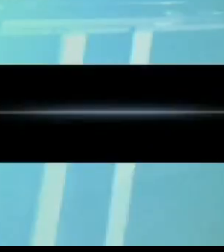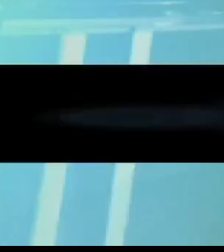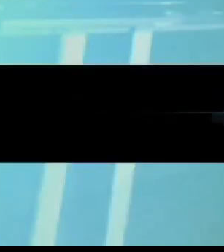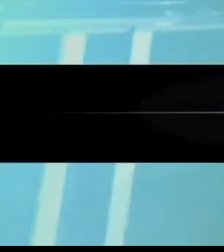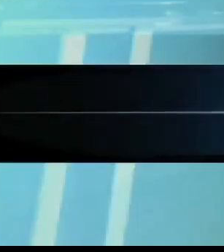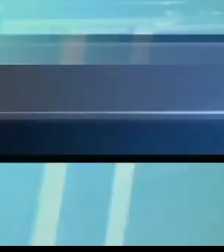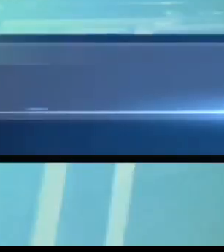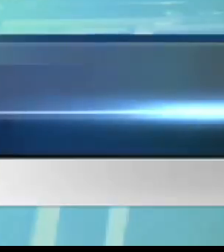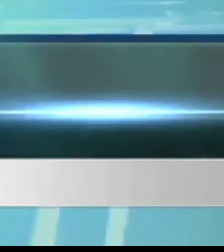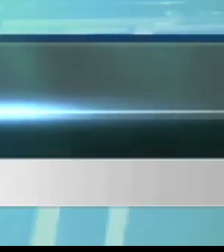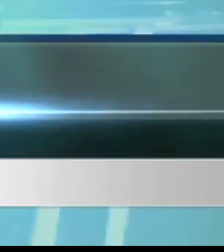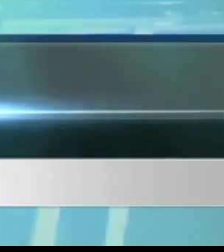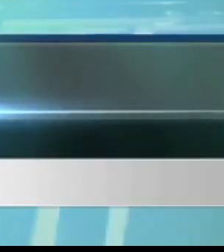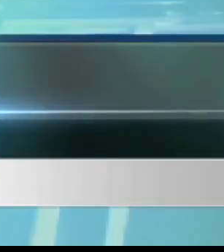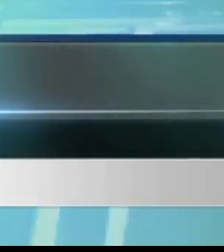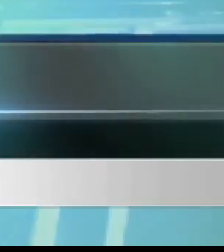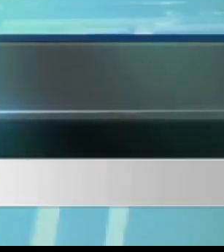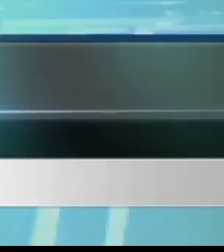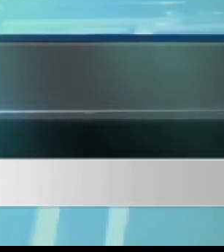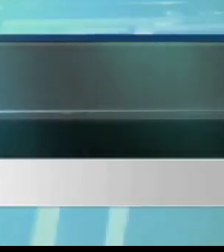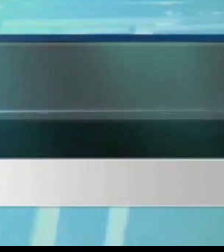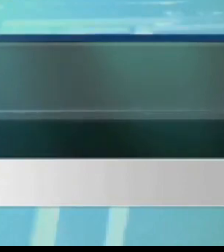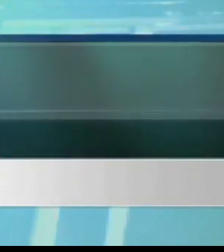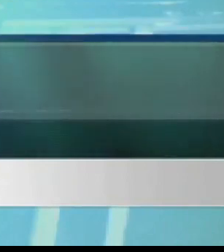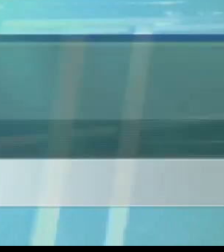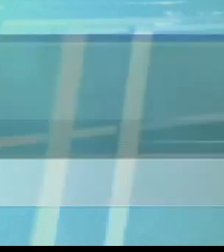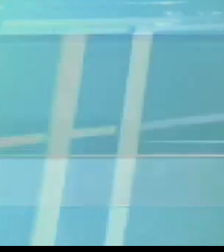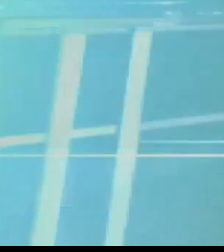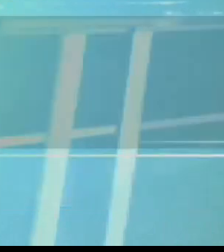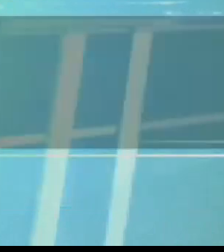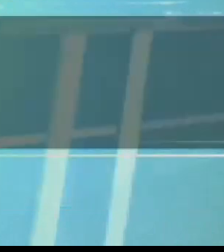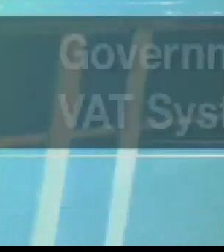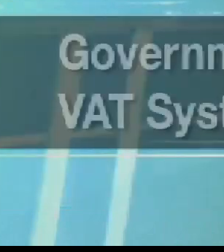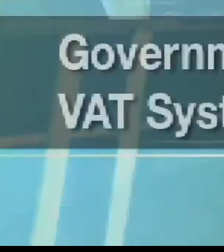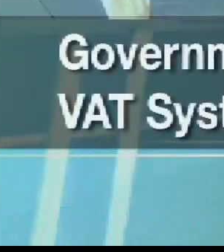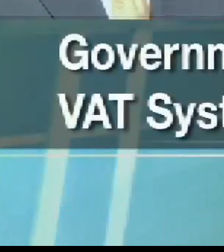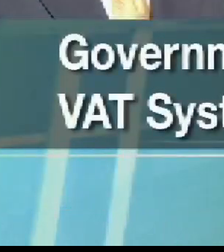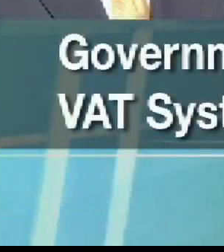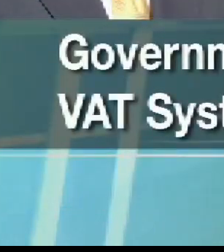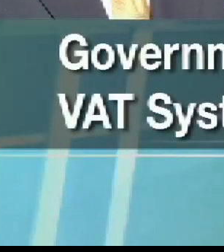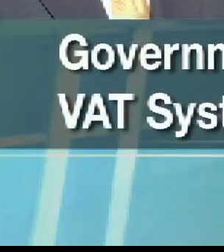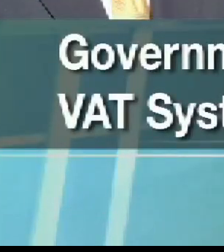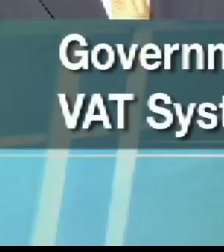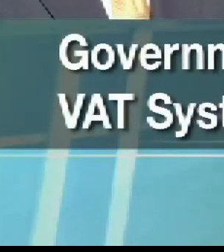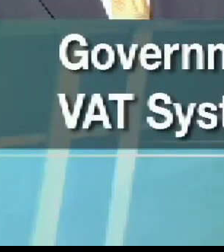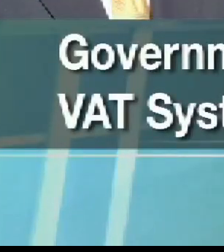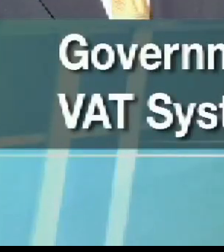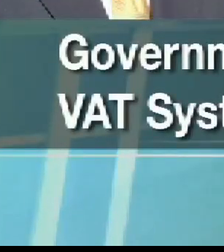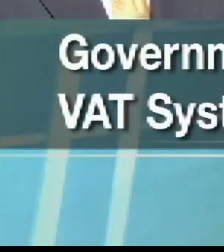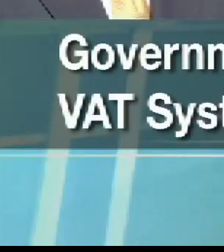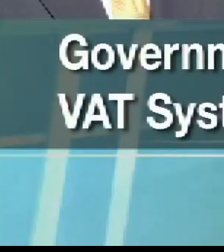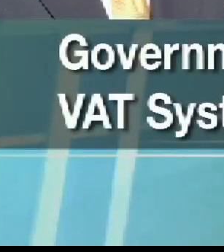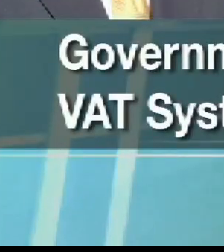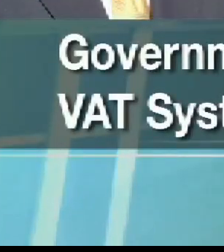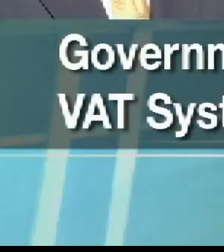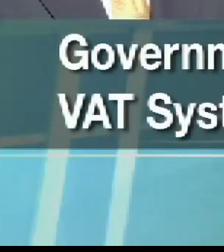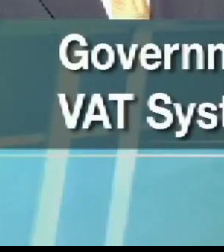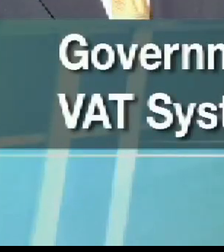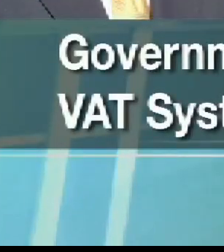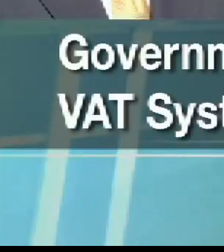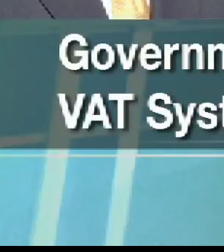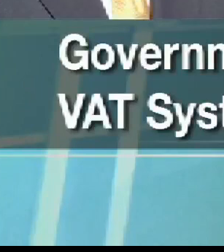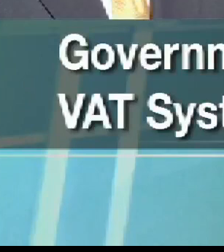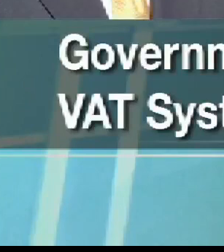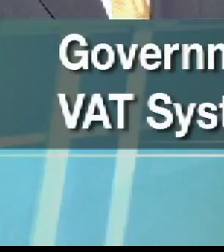This is your Royal Fidelity Business News. I'm LaDawn Davis. State Minister for Finance Michael Alkidis revealing that the government plans to officially